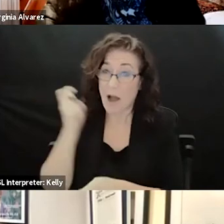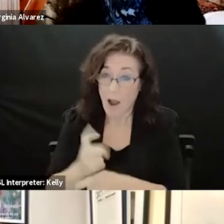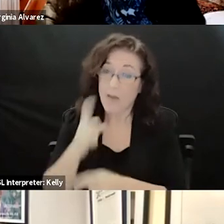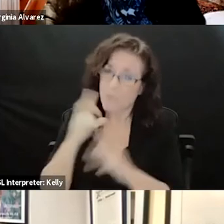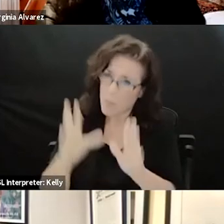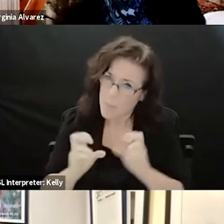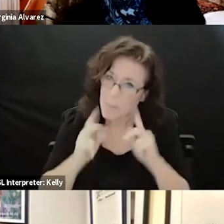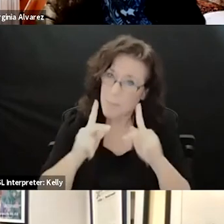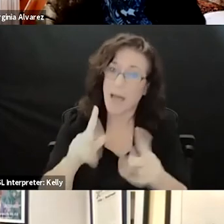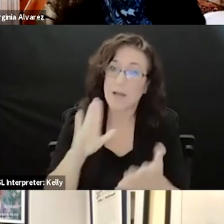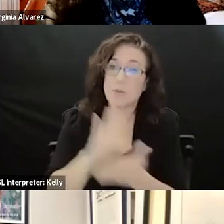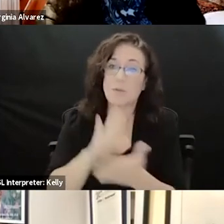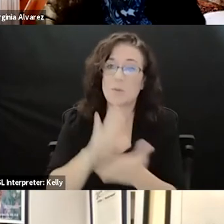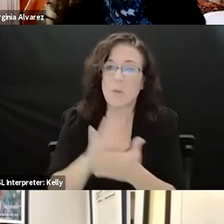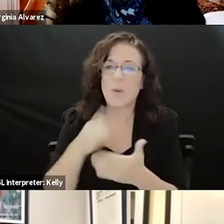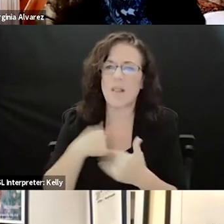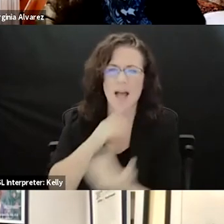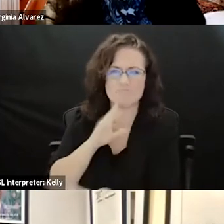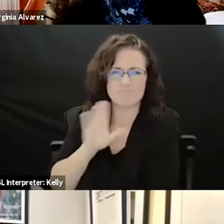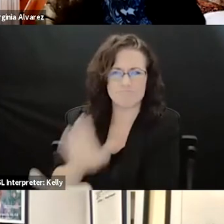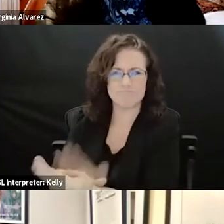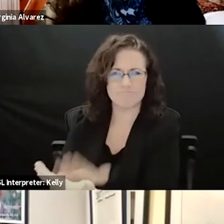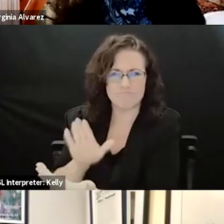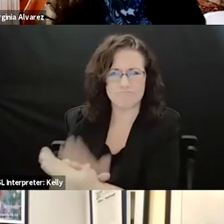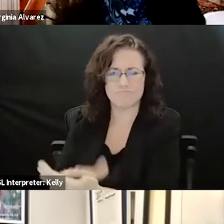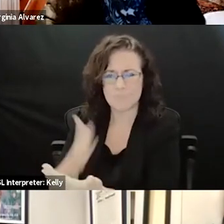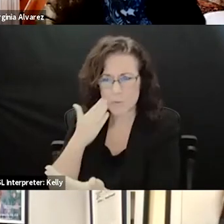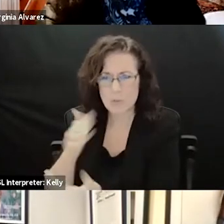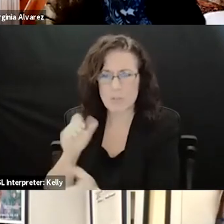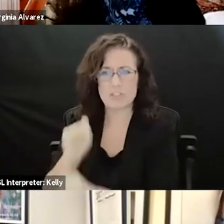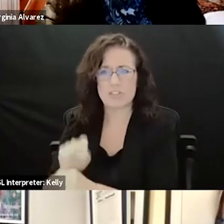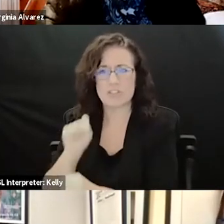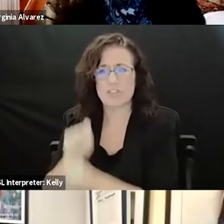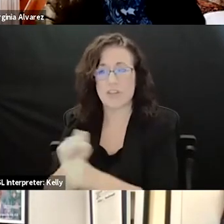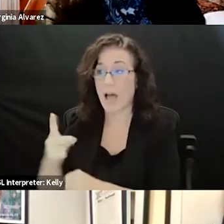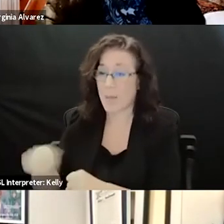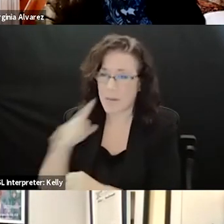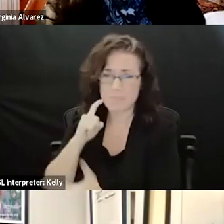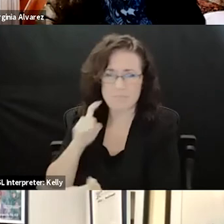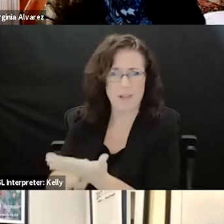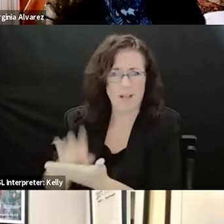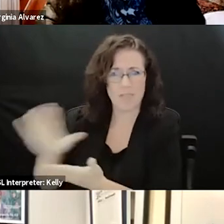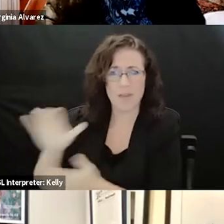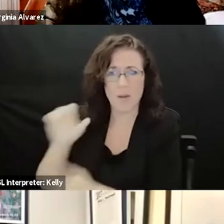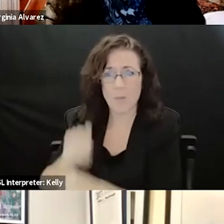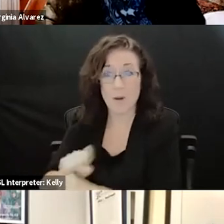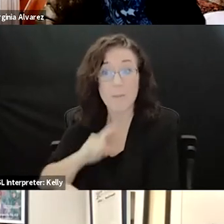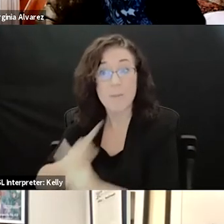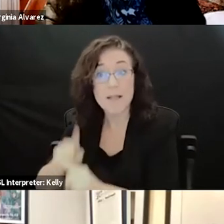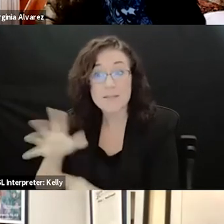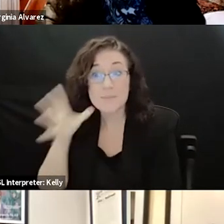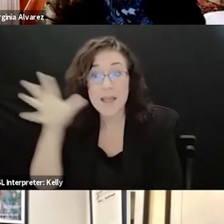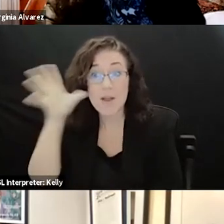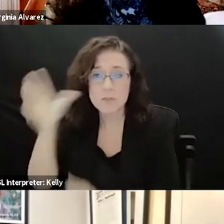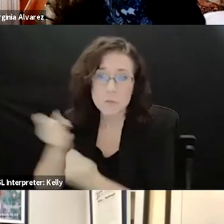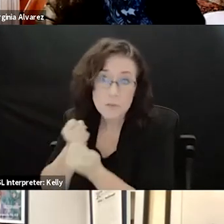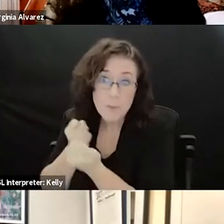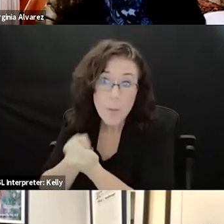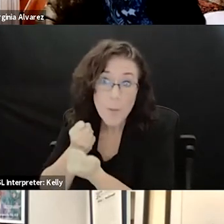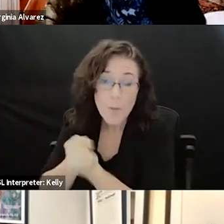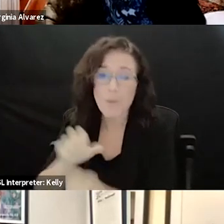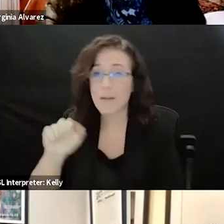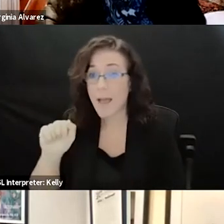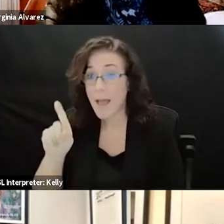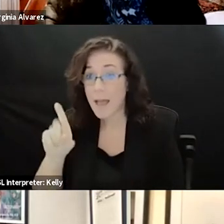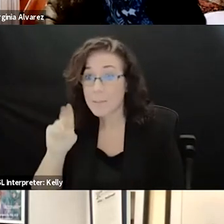that every time wholeheartedly i want to appreciate and acknowledge their work to getting back as well as the parents who supported their and administrators as well so